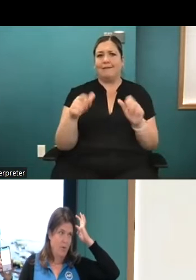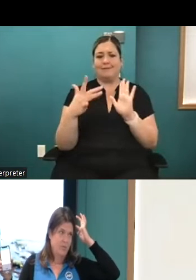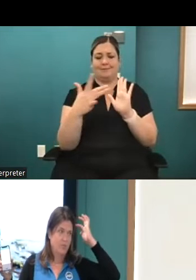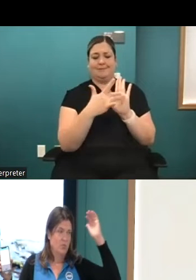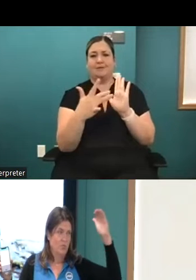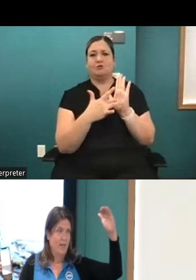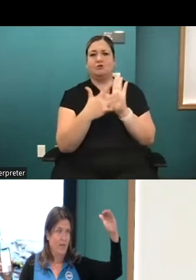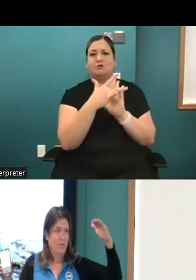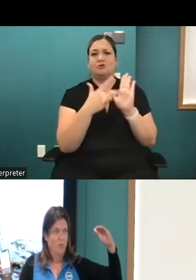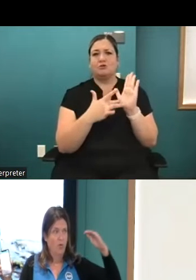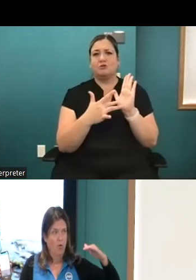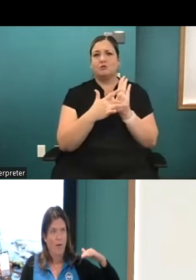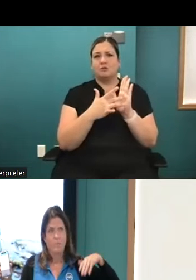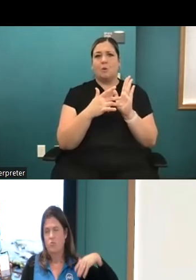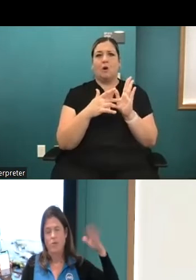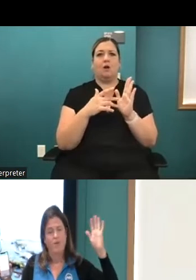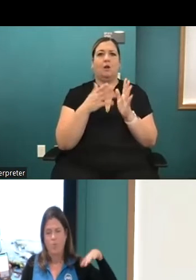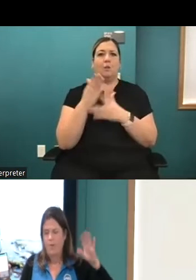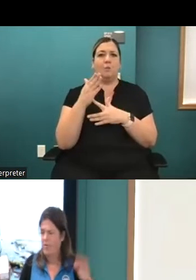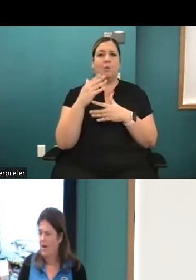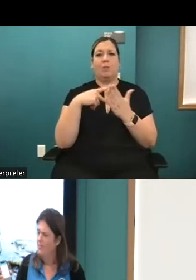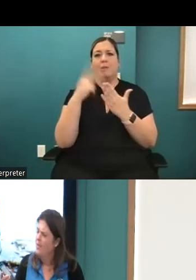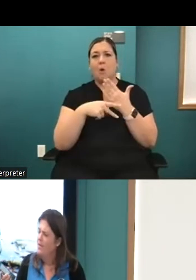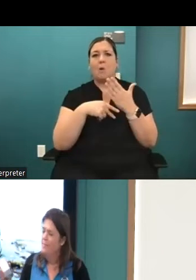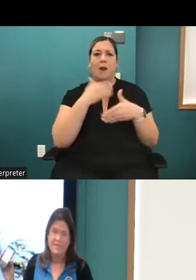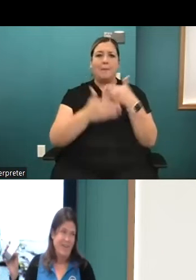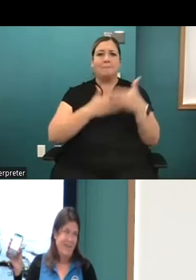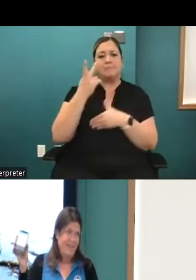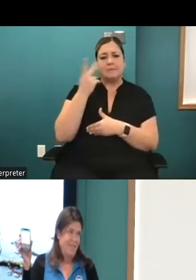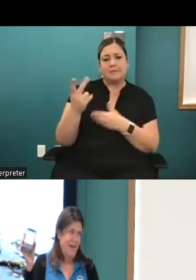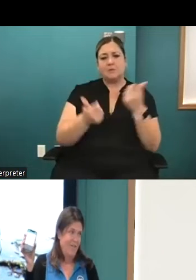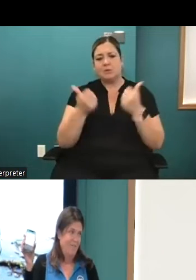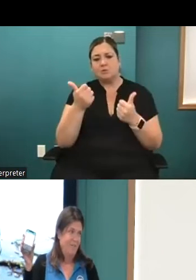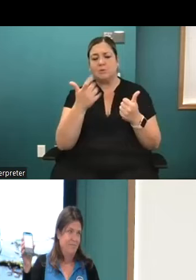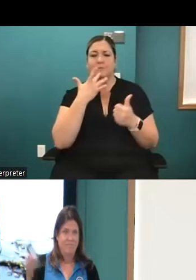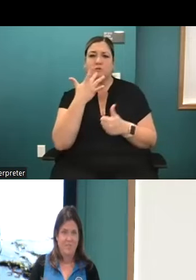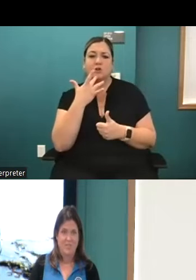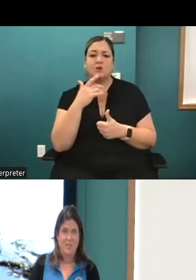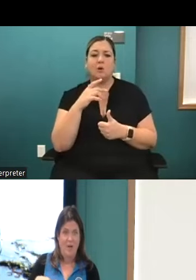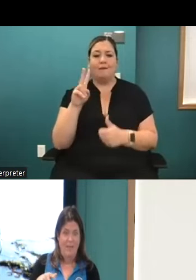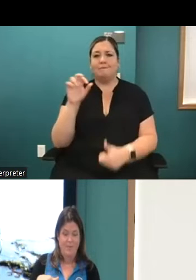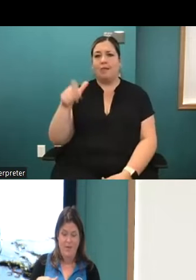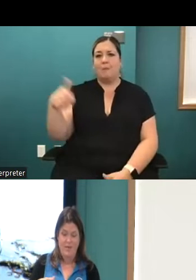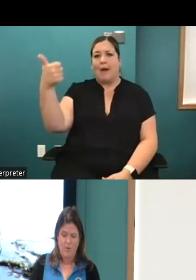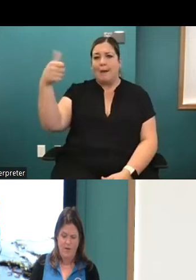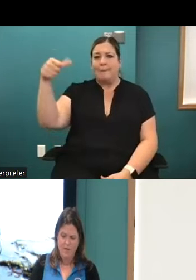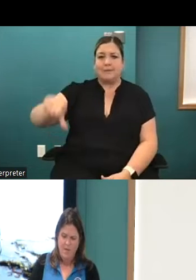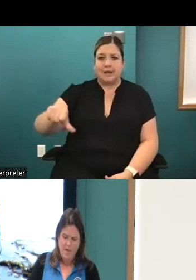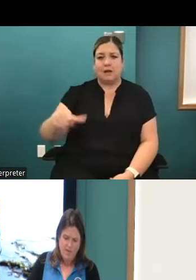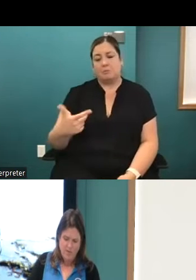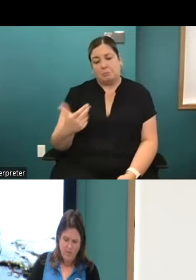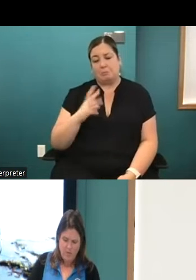button on the processor too, cycling through the programs or turning volume up or down. But it's kind of nice to have just a little app to do that as